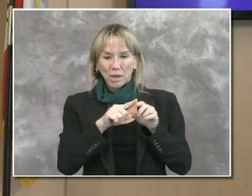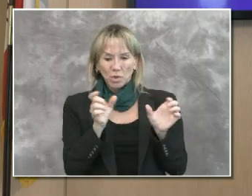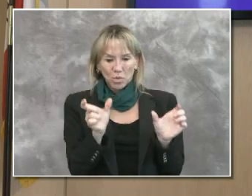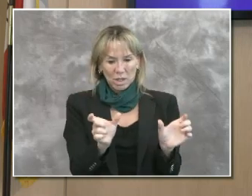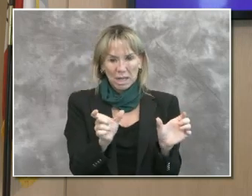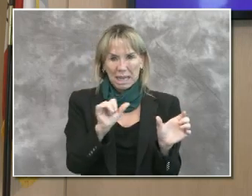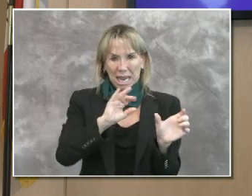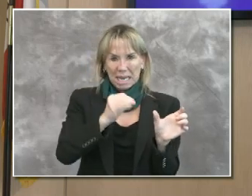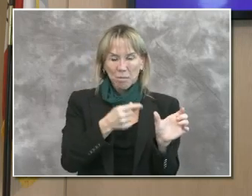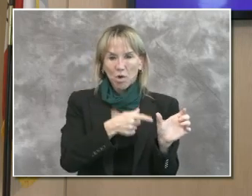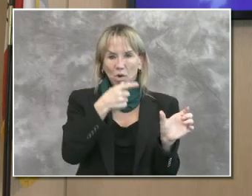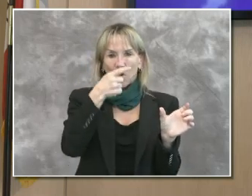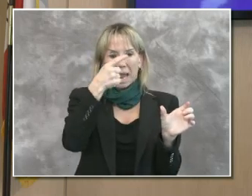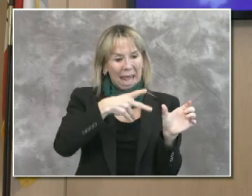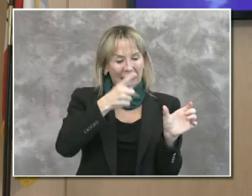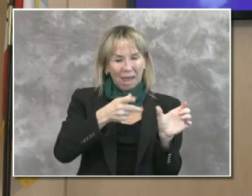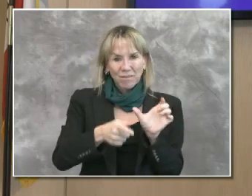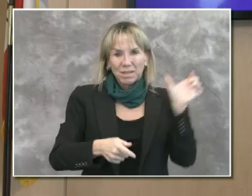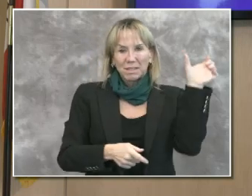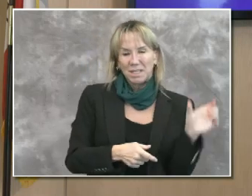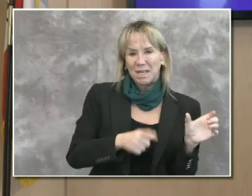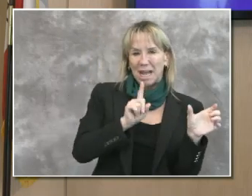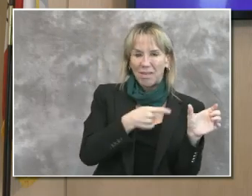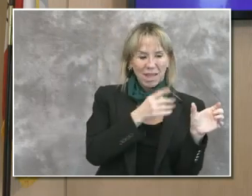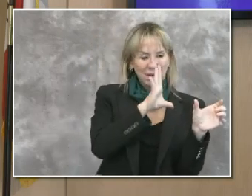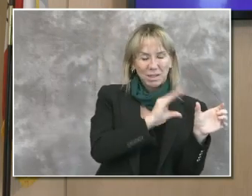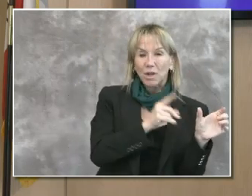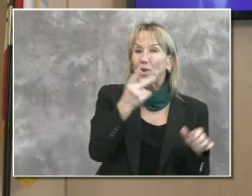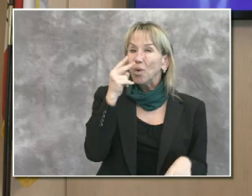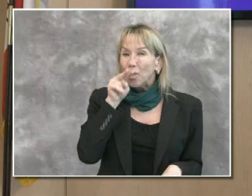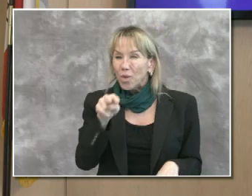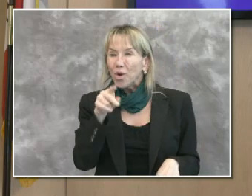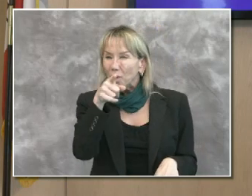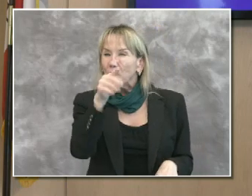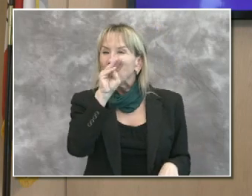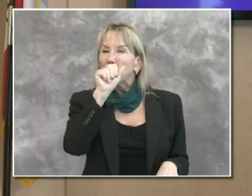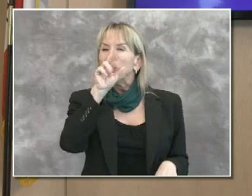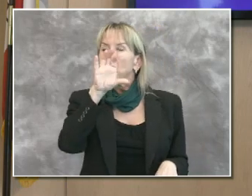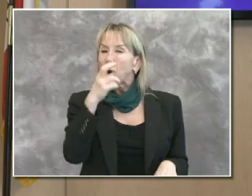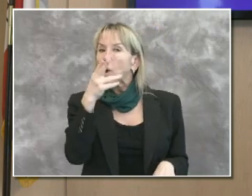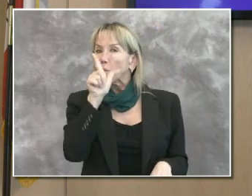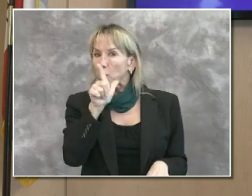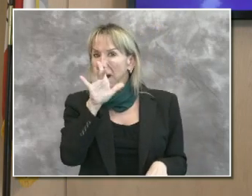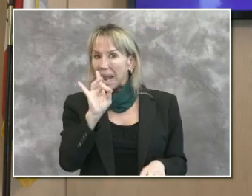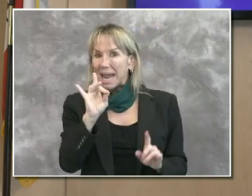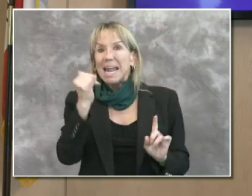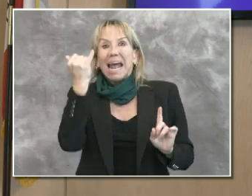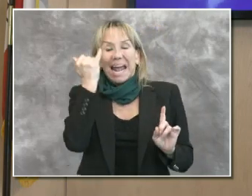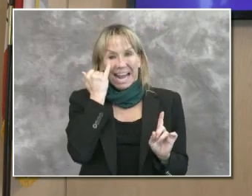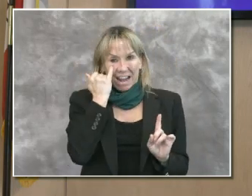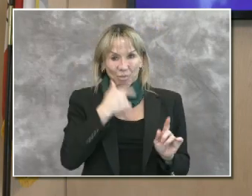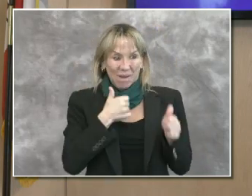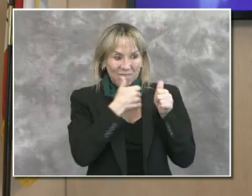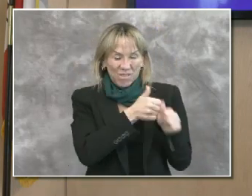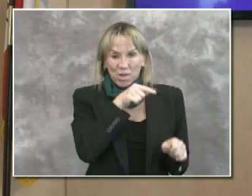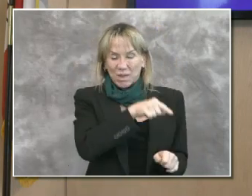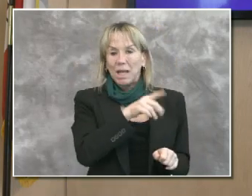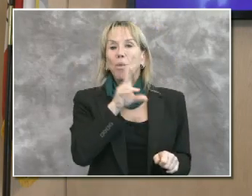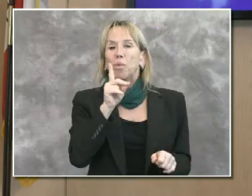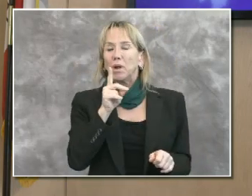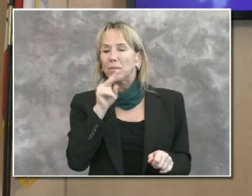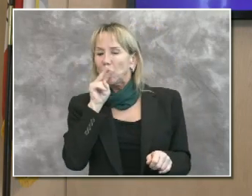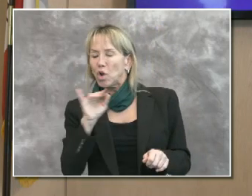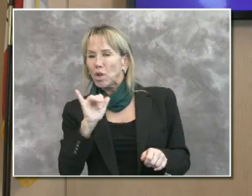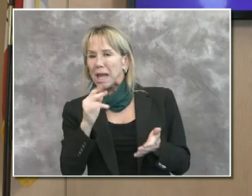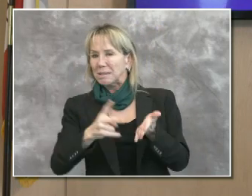look at March 28th, our doubling rate of positive cases under that model would have been 11.3 days. The next day,